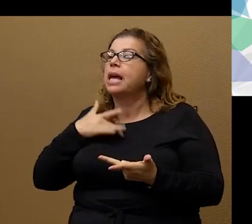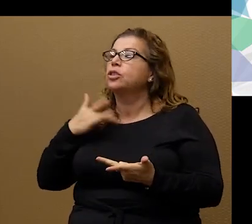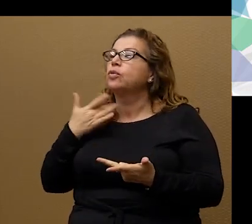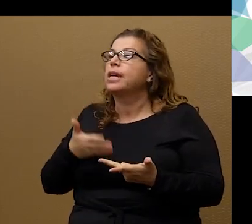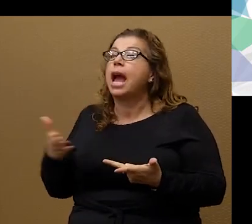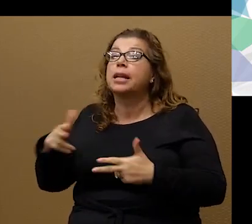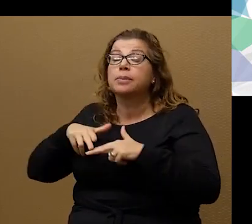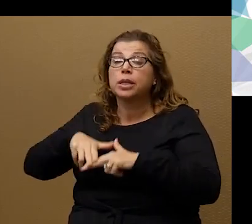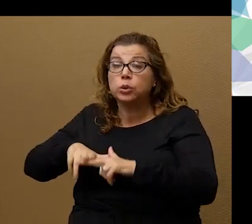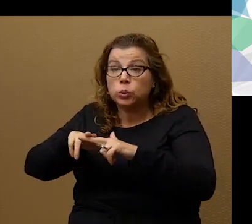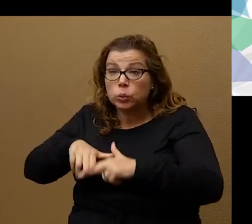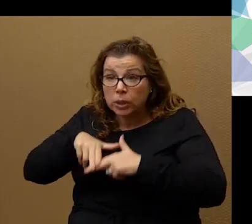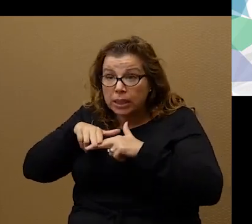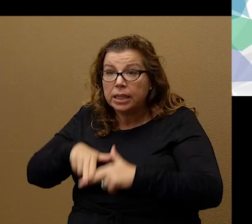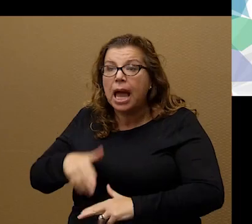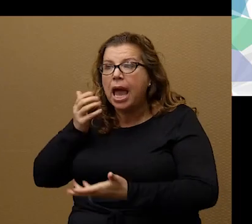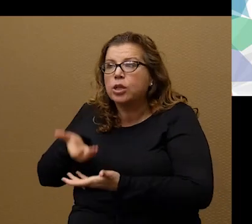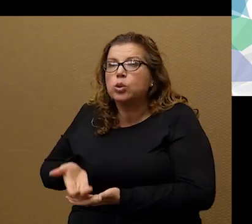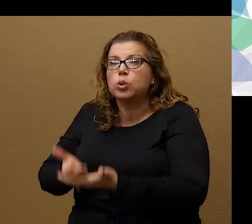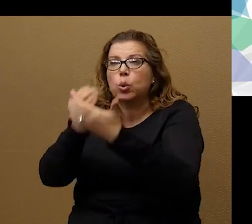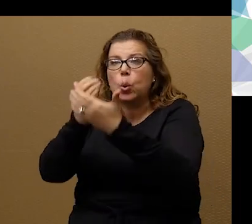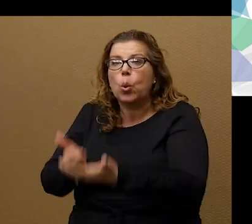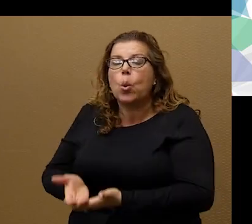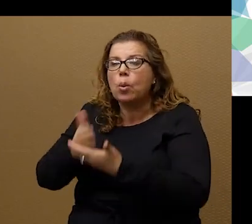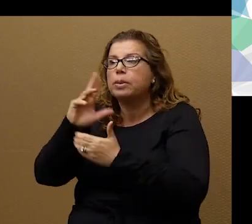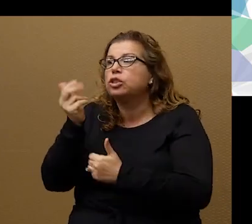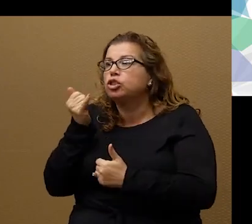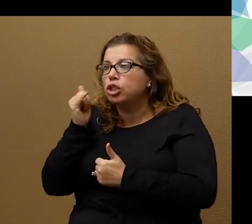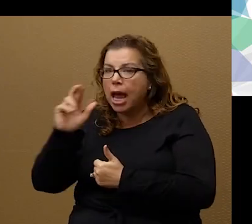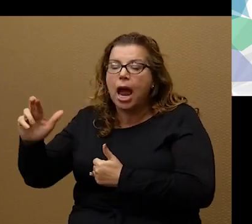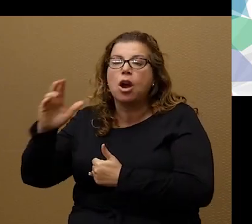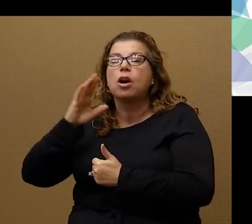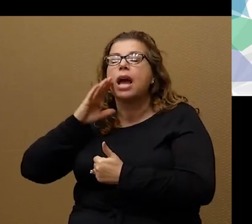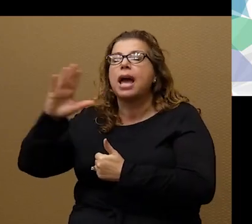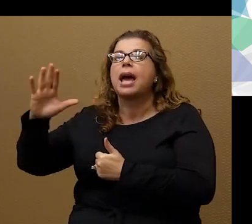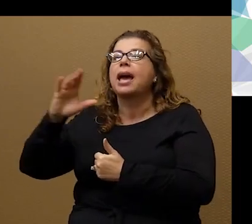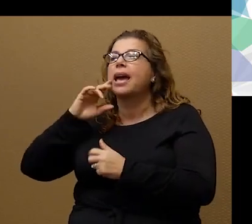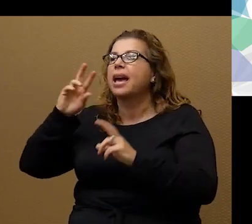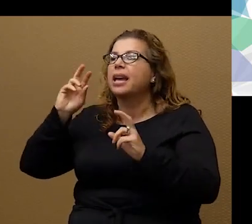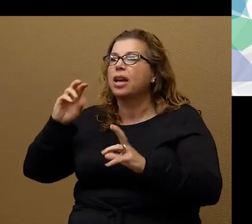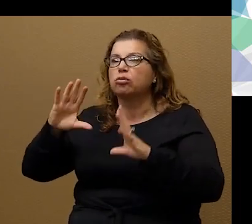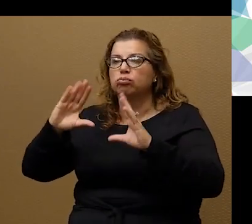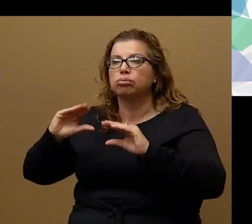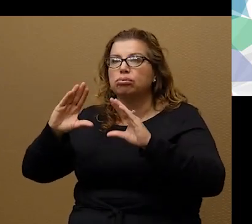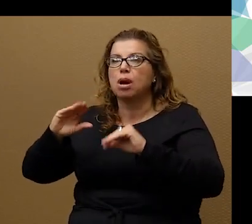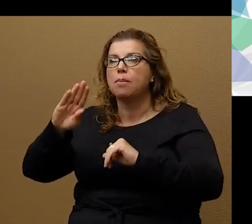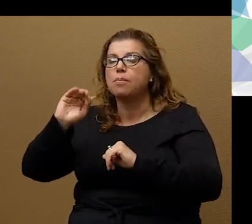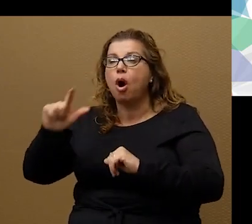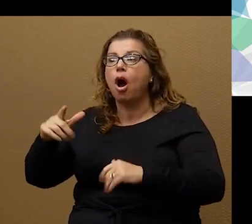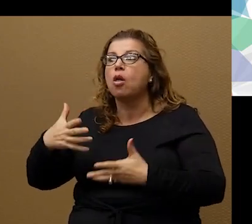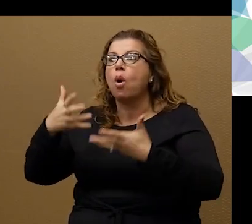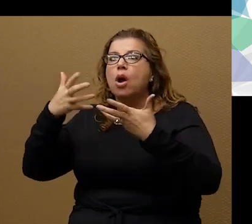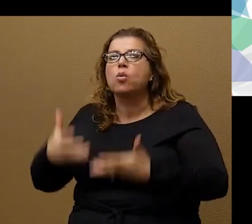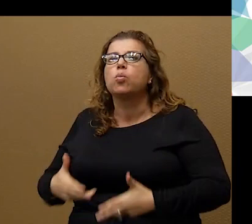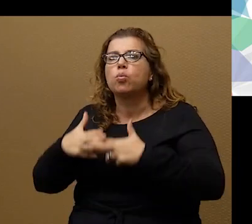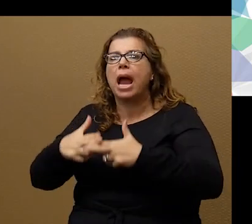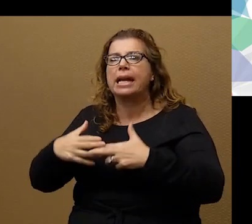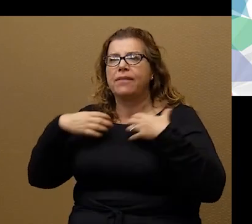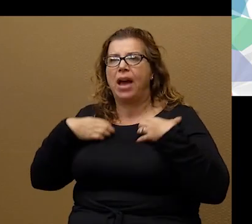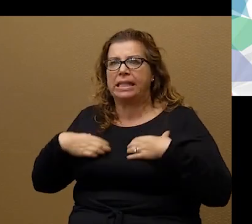a swing, scoop chair, the cush ball, maybe it's a like a weighted vest,